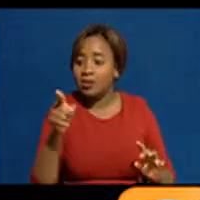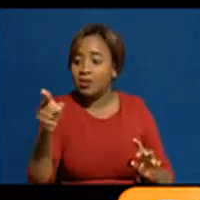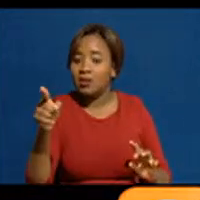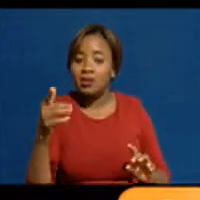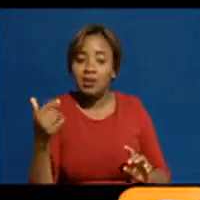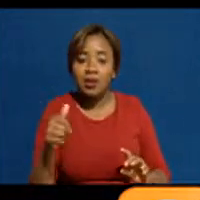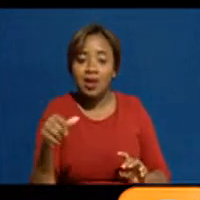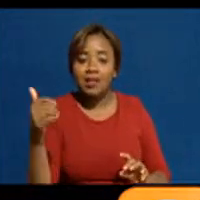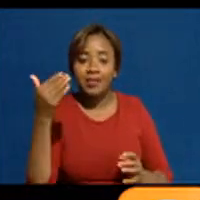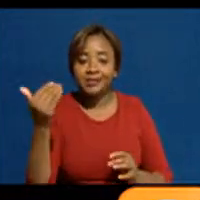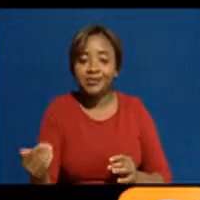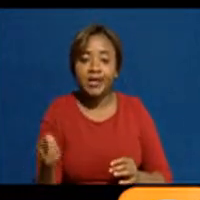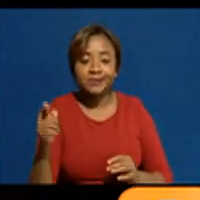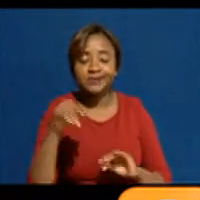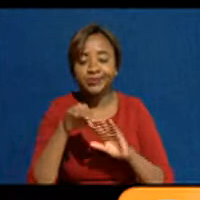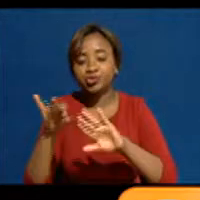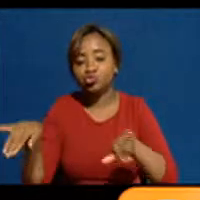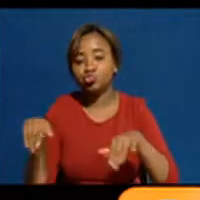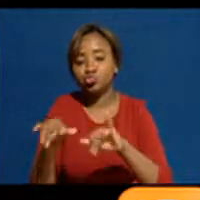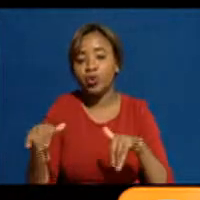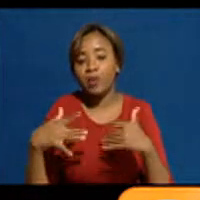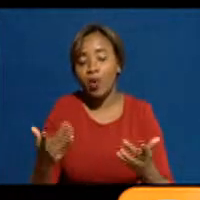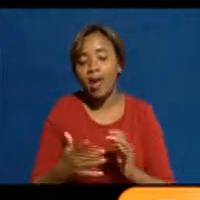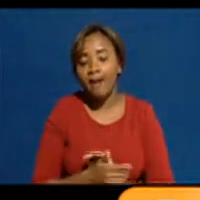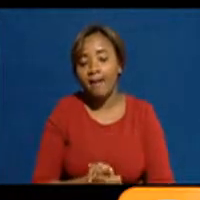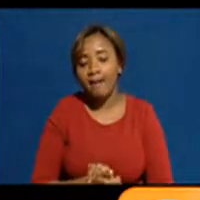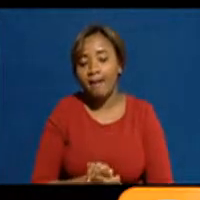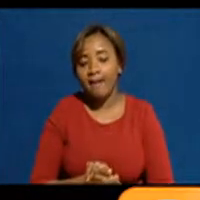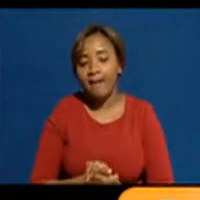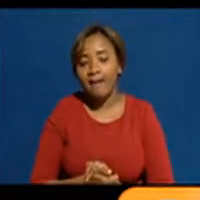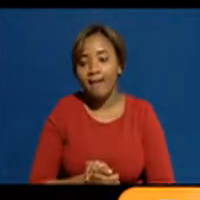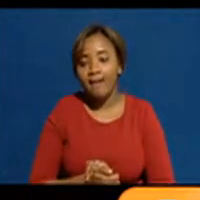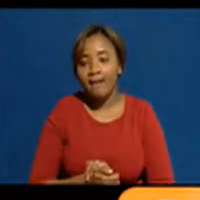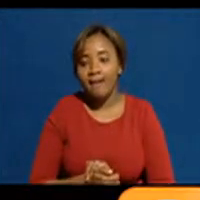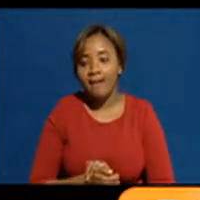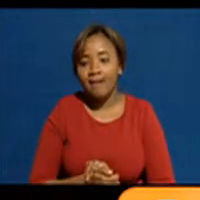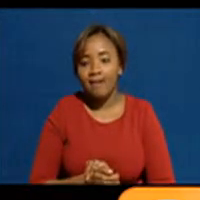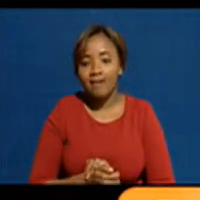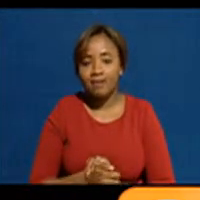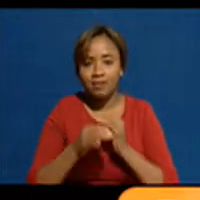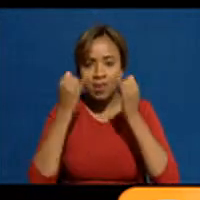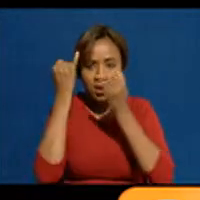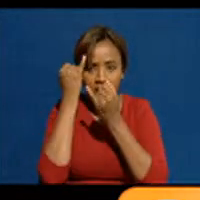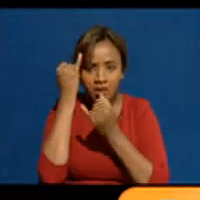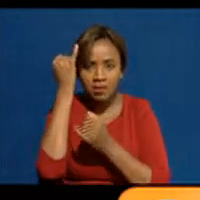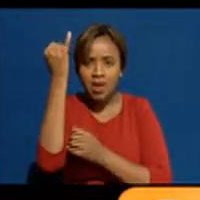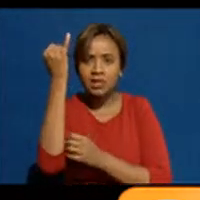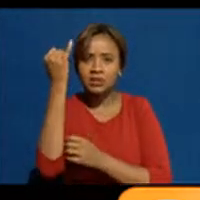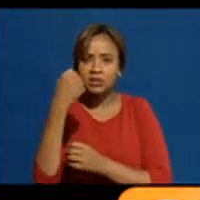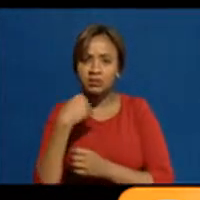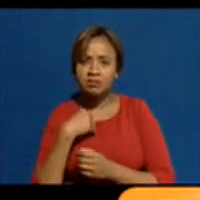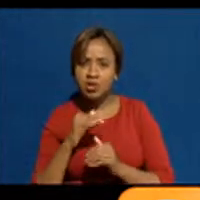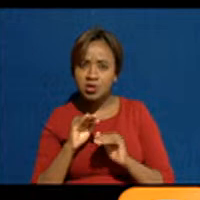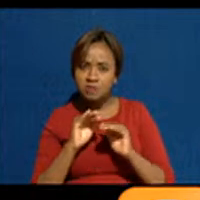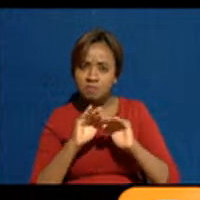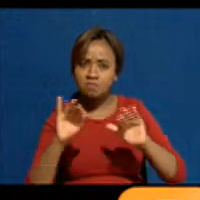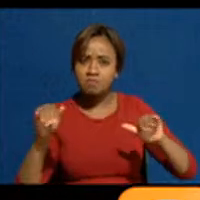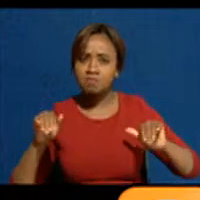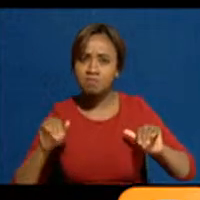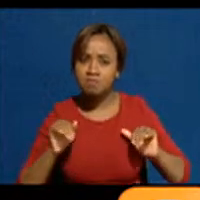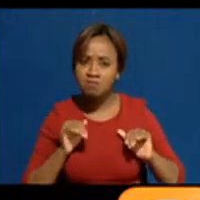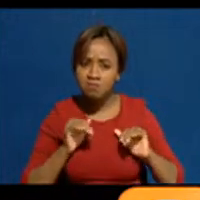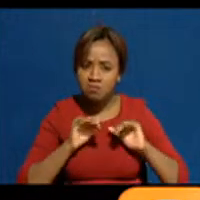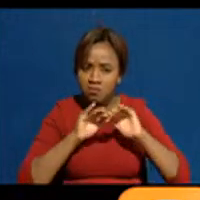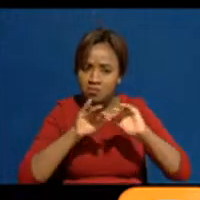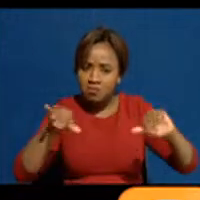Another one is being taught to imagine that they are swimming and they can be